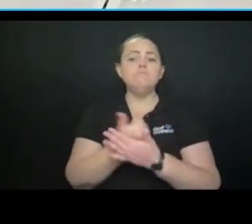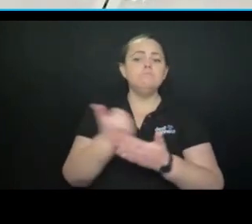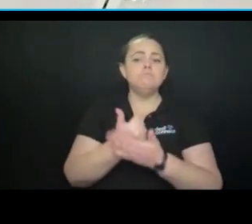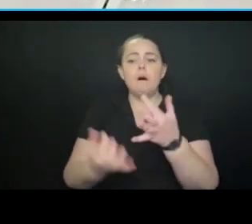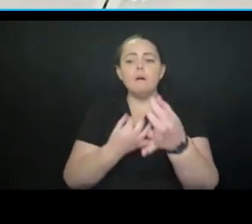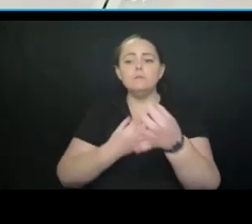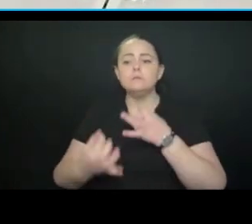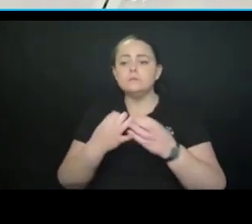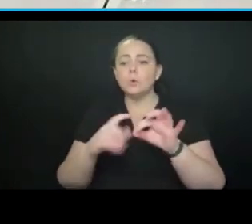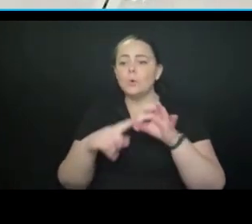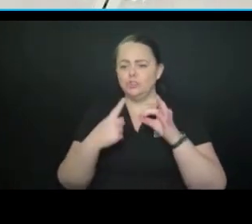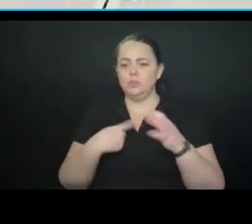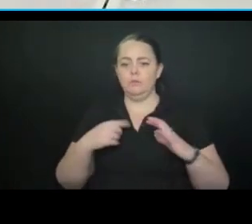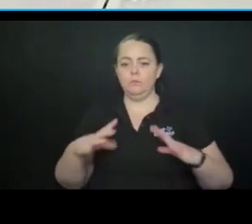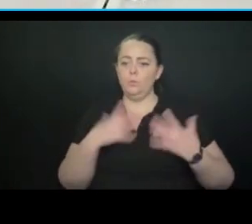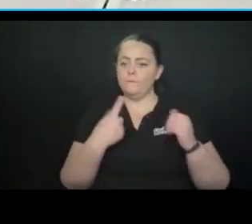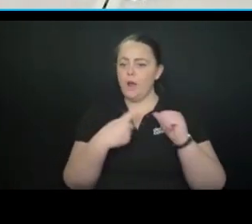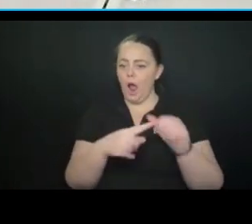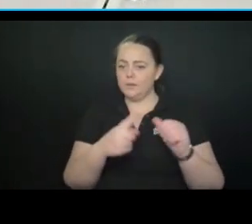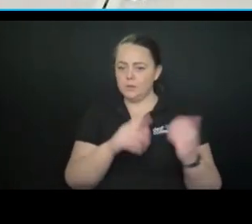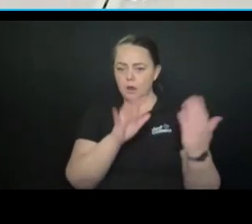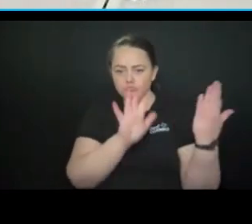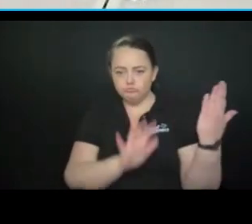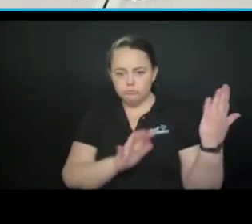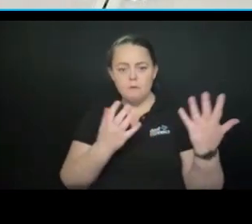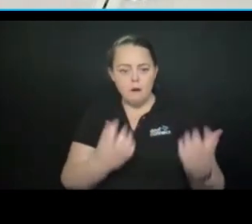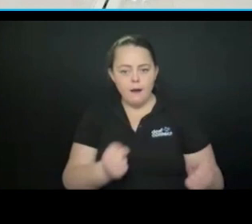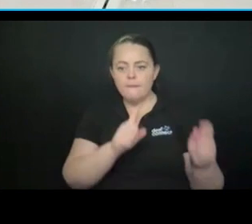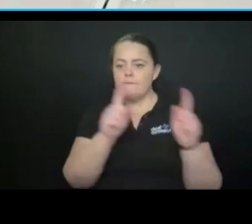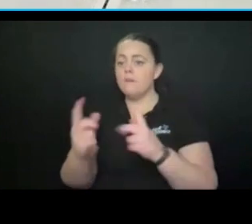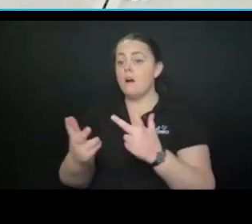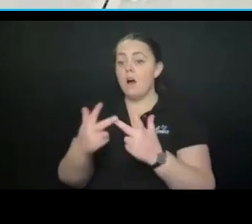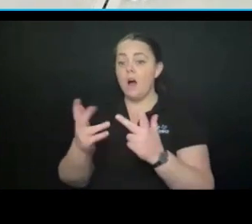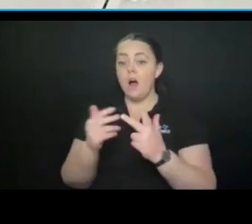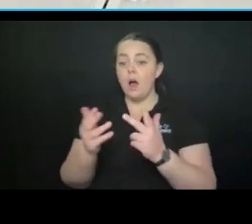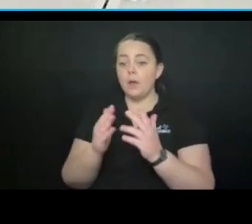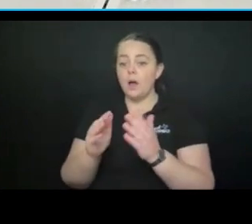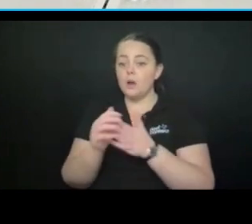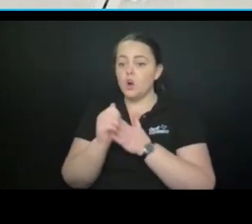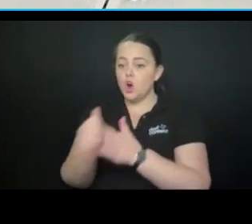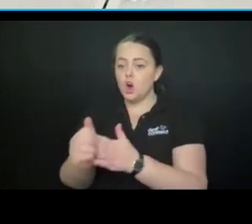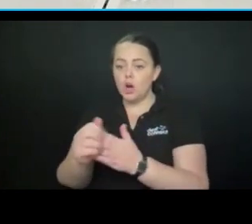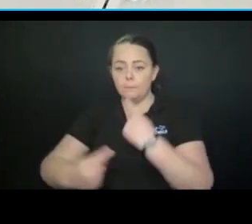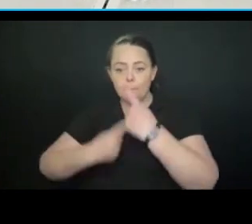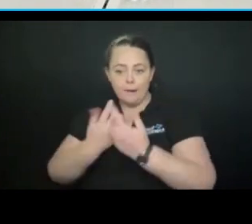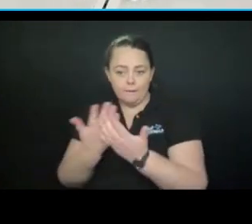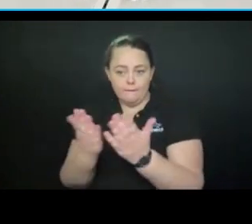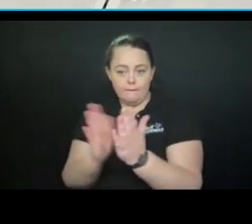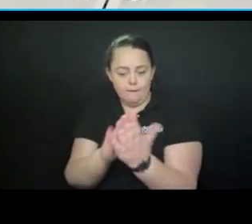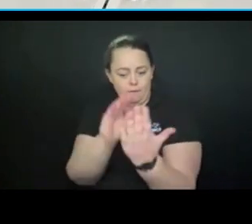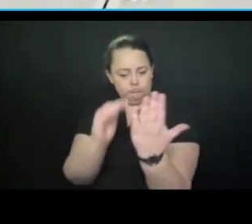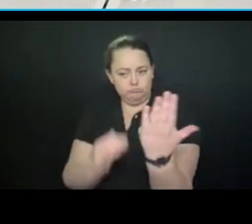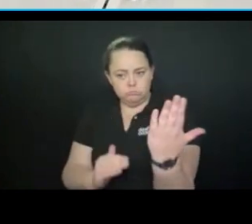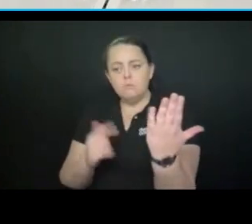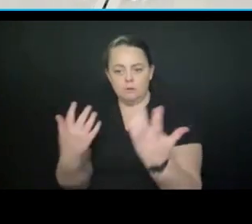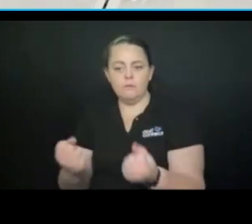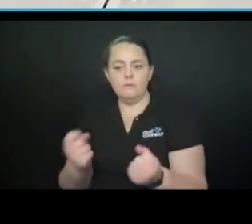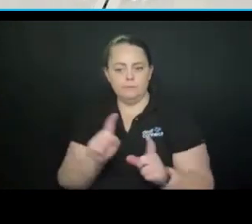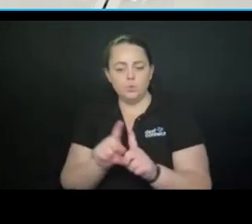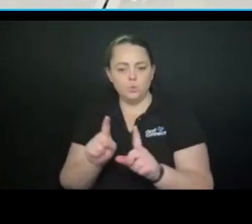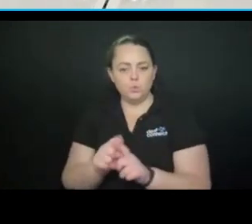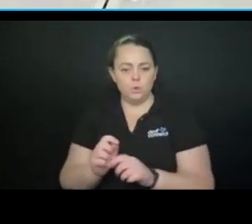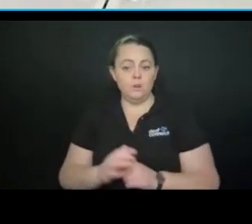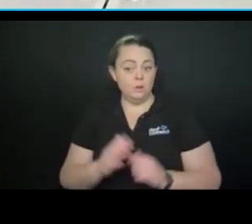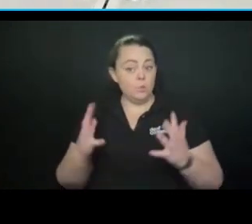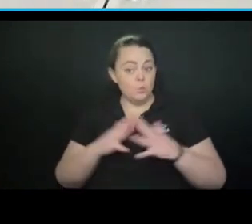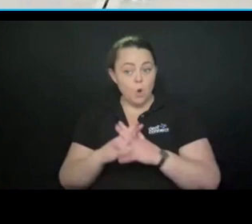other materials that I'd encourage you to go and explore to help you to familiarise yourself and staff working at your service